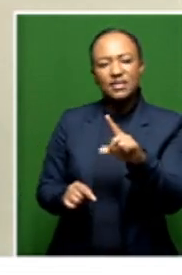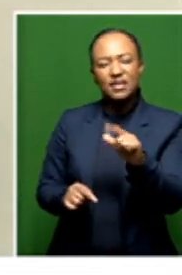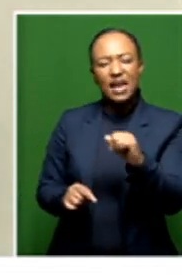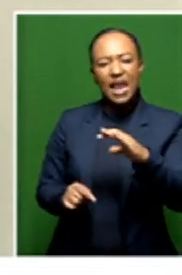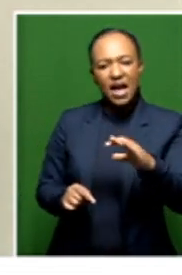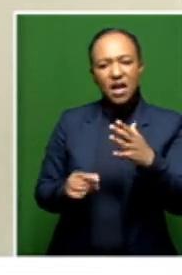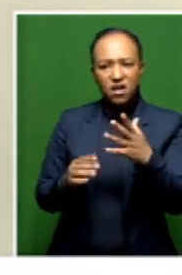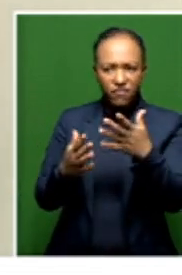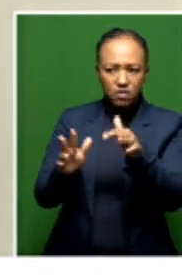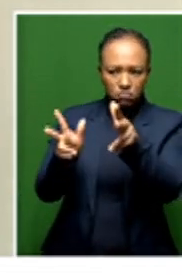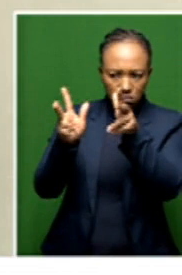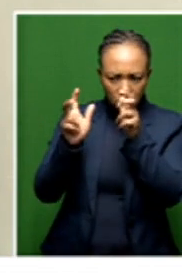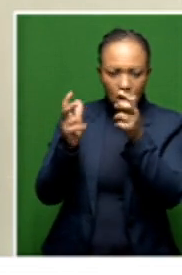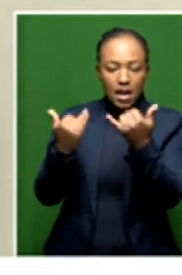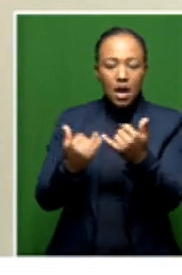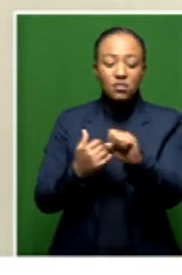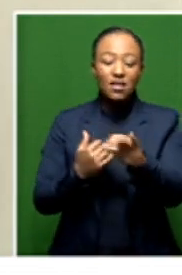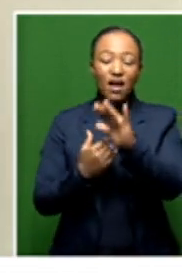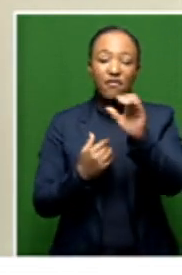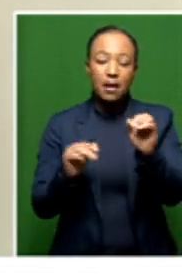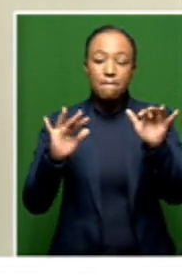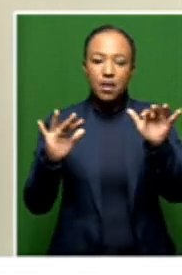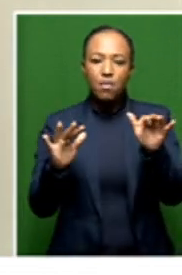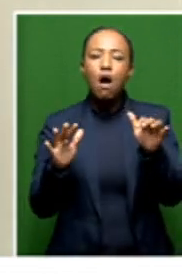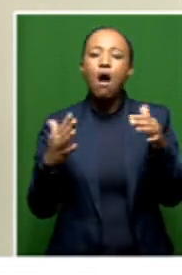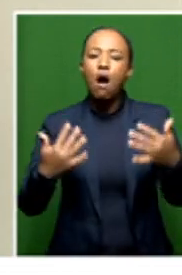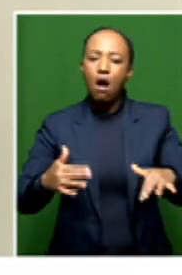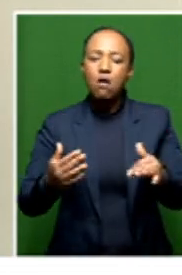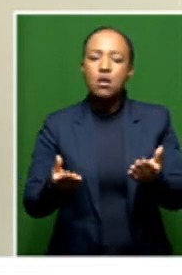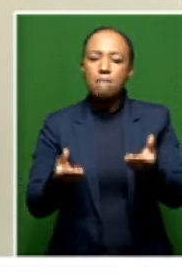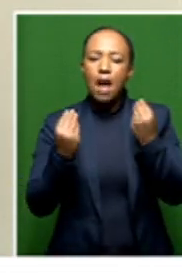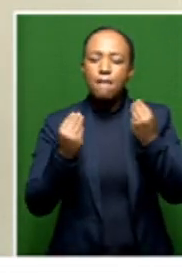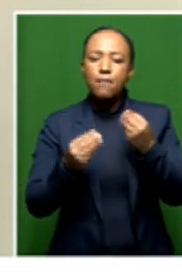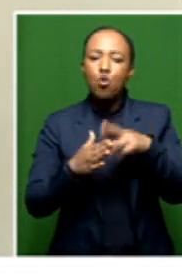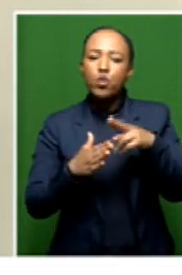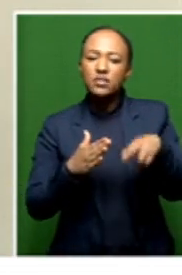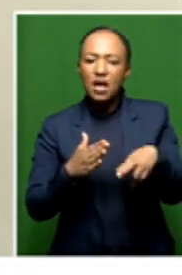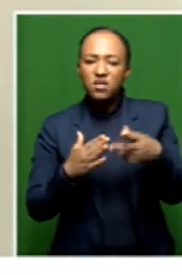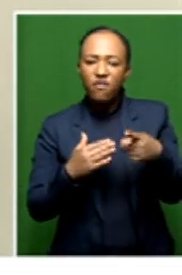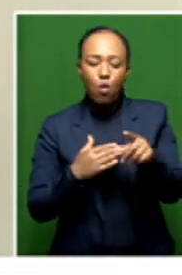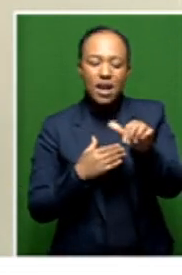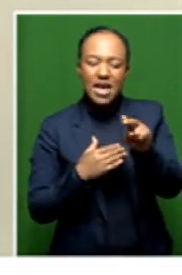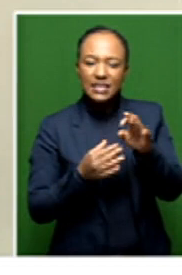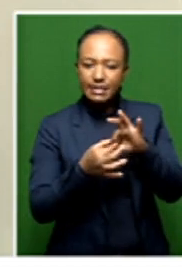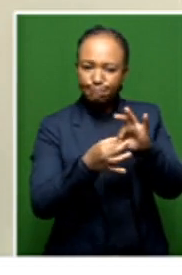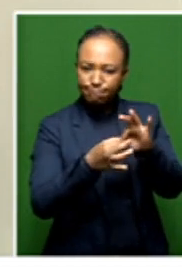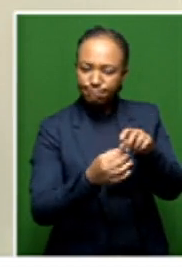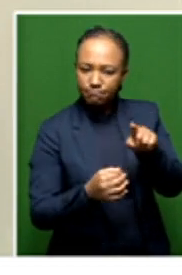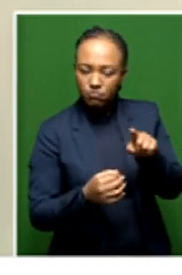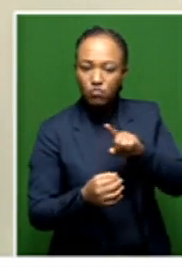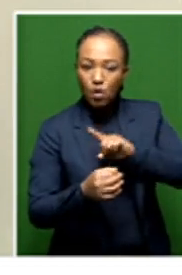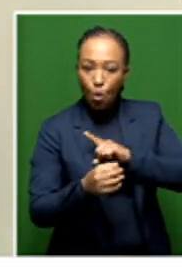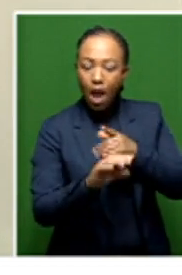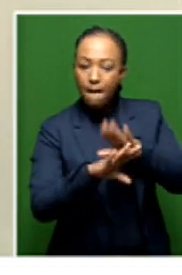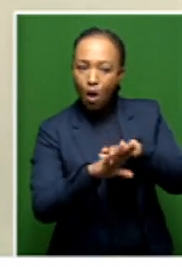forward, and now people of South Africa are reaping the results of our relationship with the African National Congress, because those